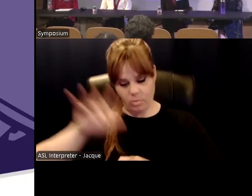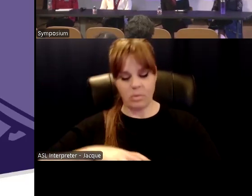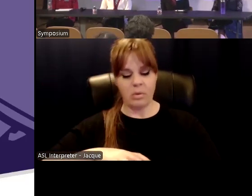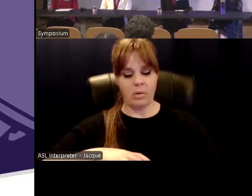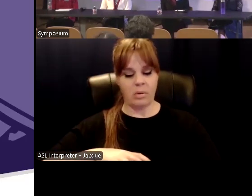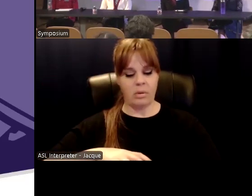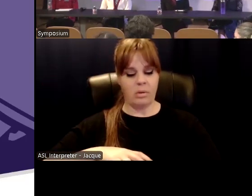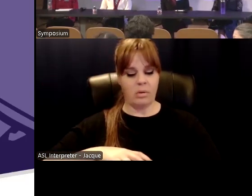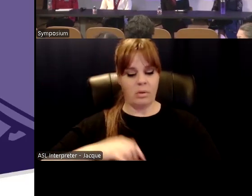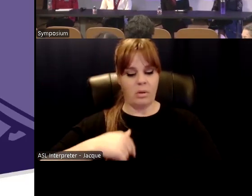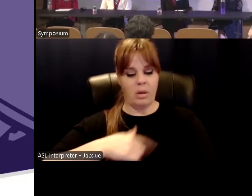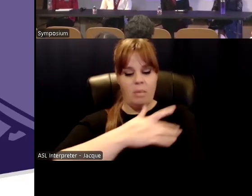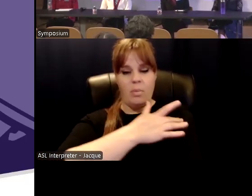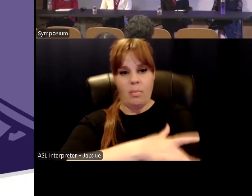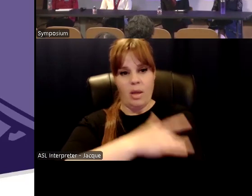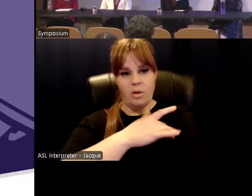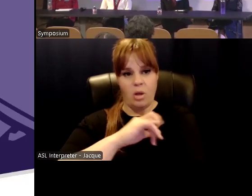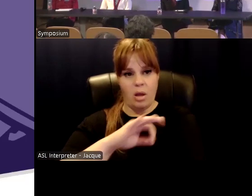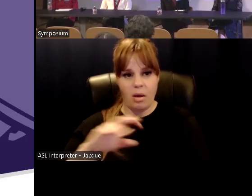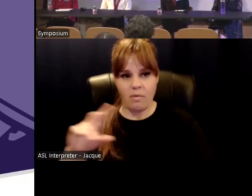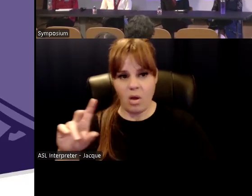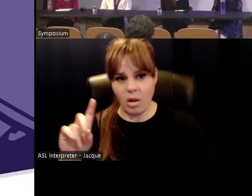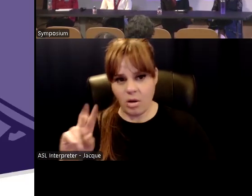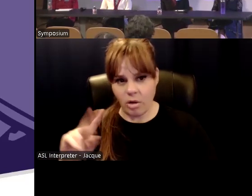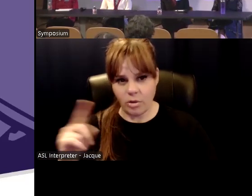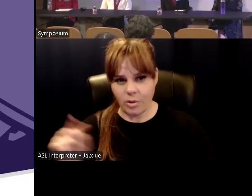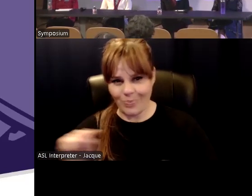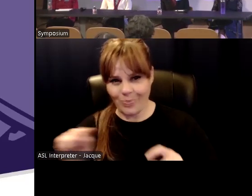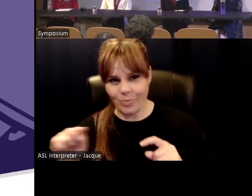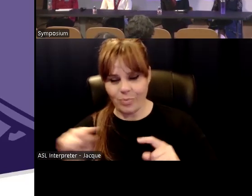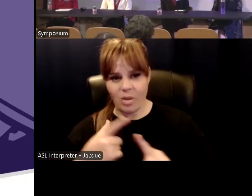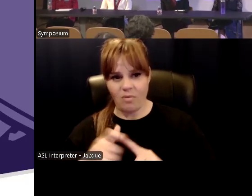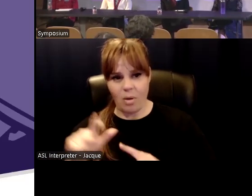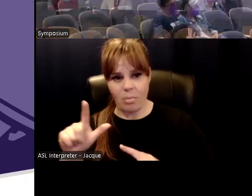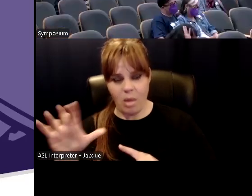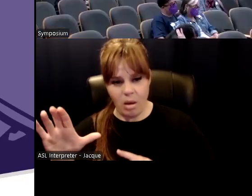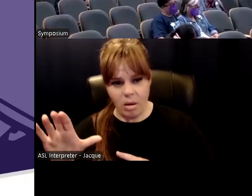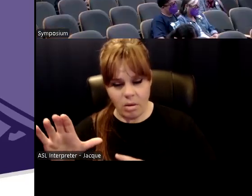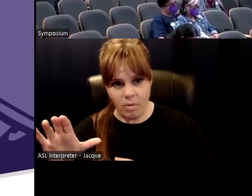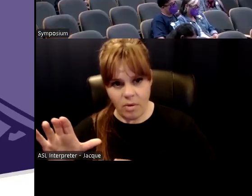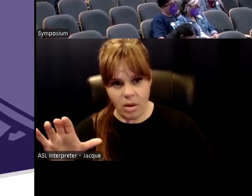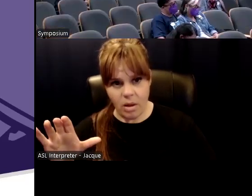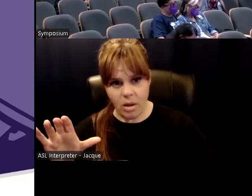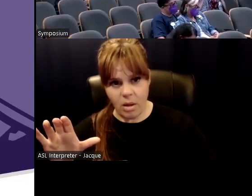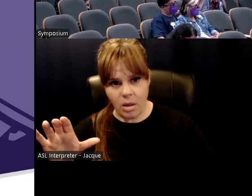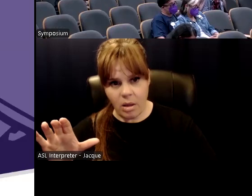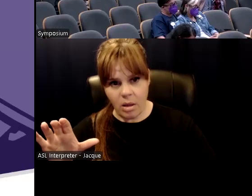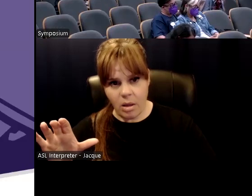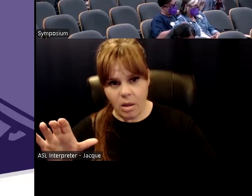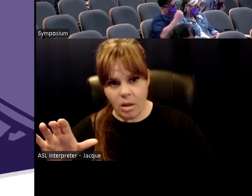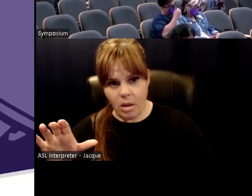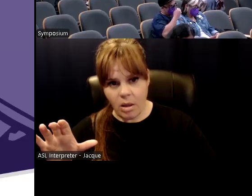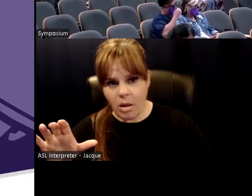of Dr. Concanum from the Long COVID clinic. I am